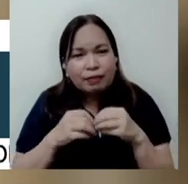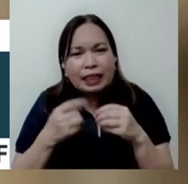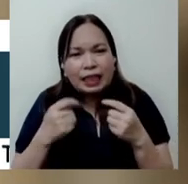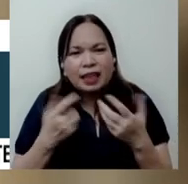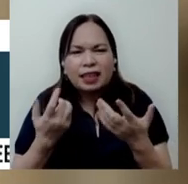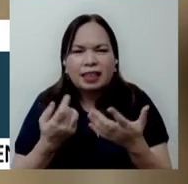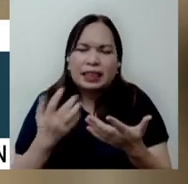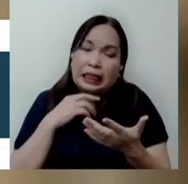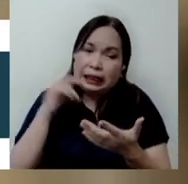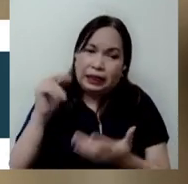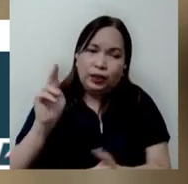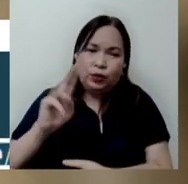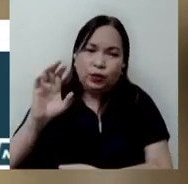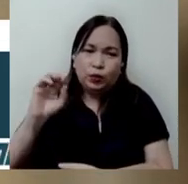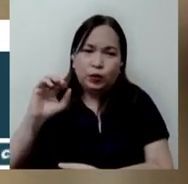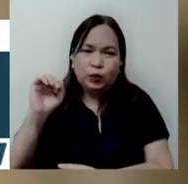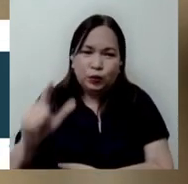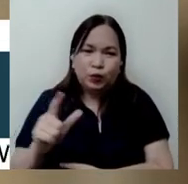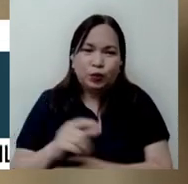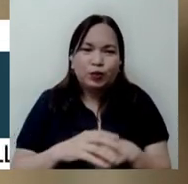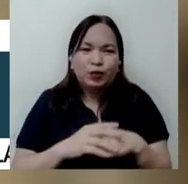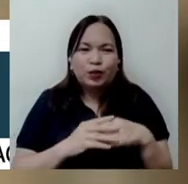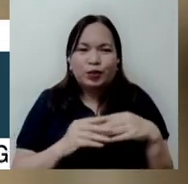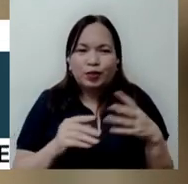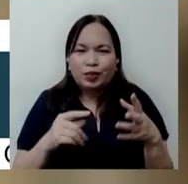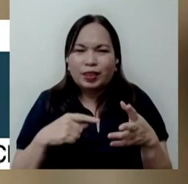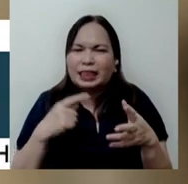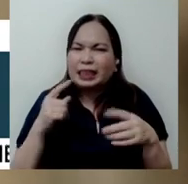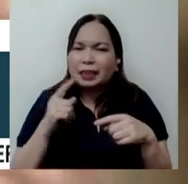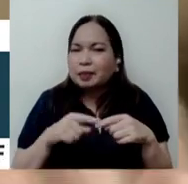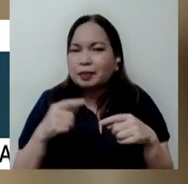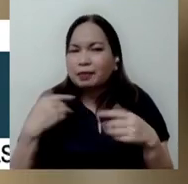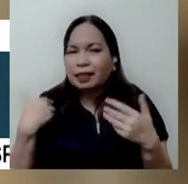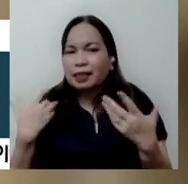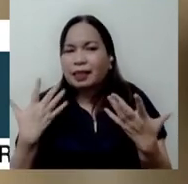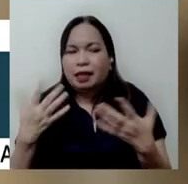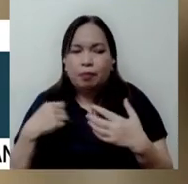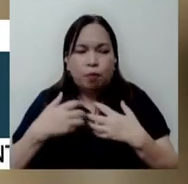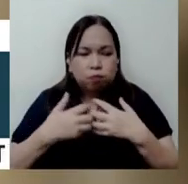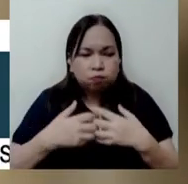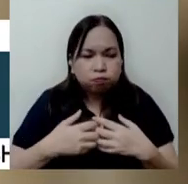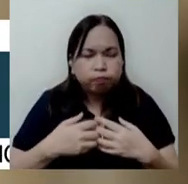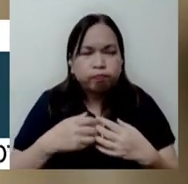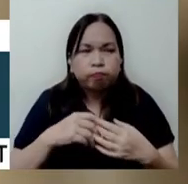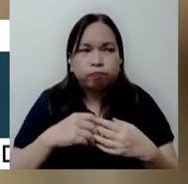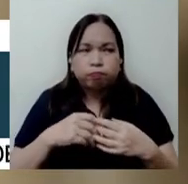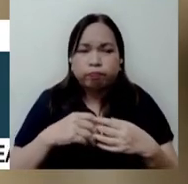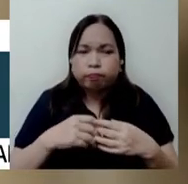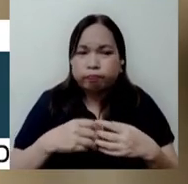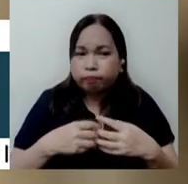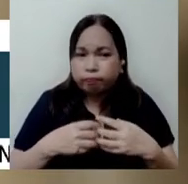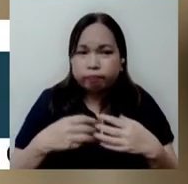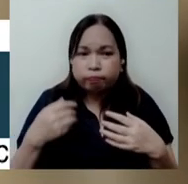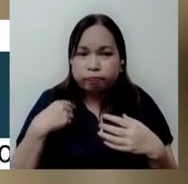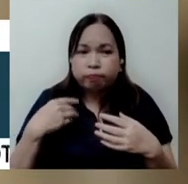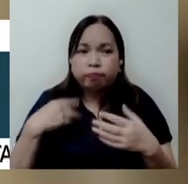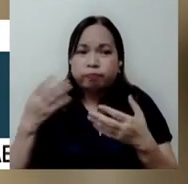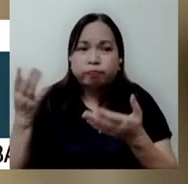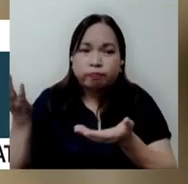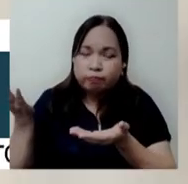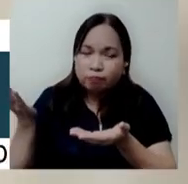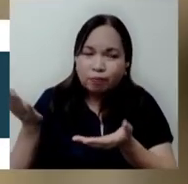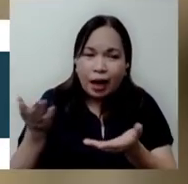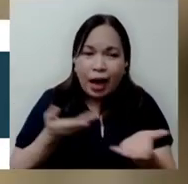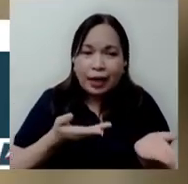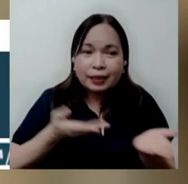coal. Eh, hindi pa pwedeng mag-go away kasi wala pang nag-build ng planta, wala pang nag-import or nag-explore. So we need to push